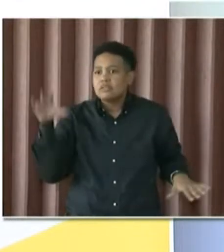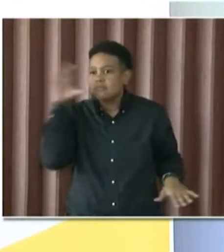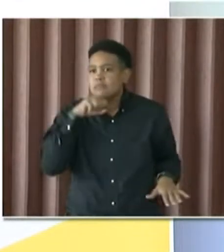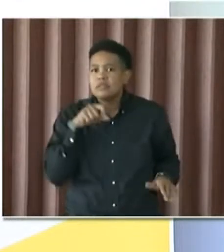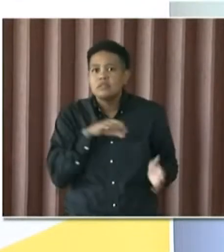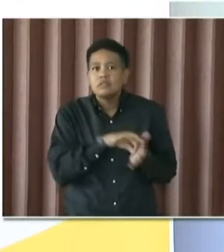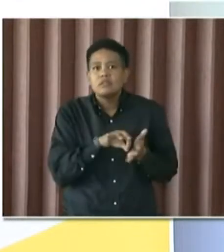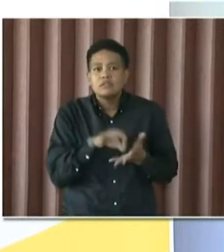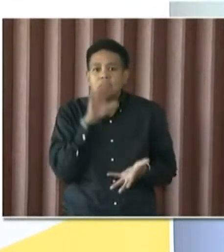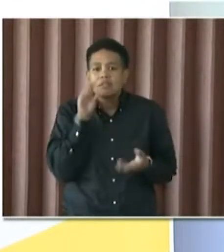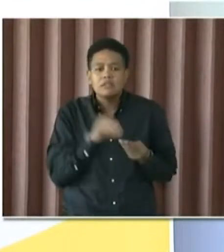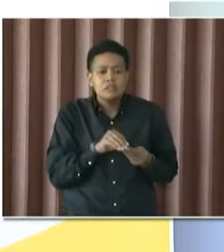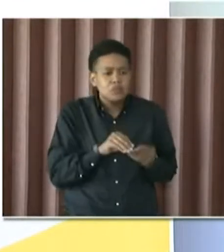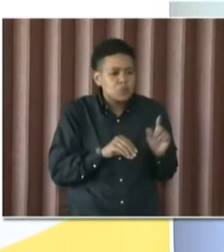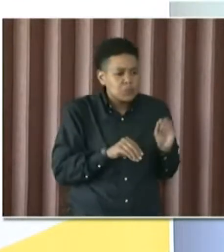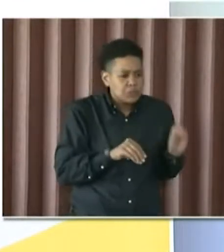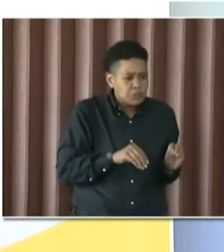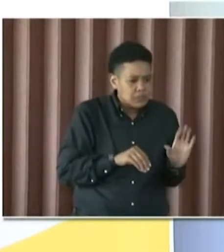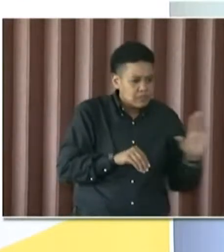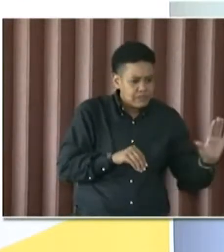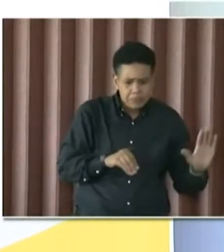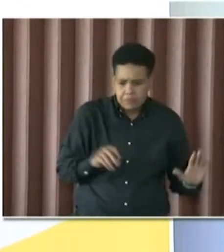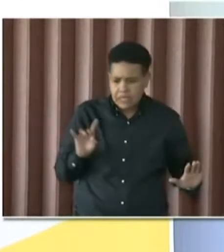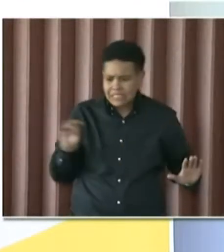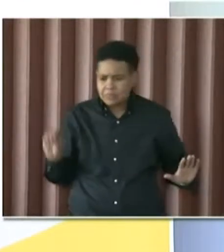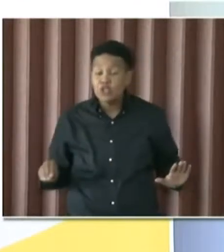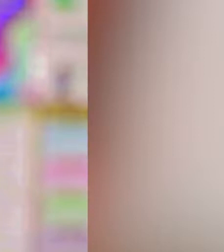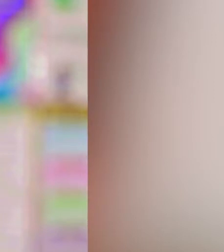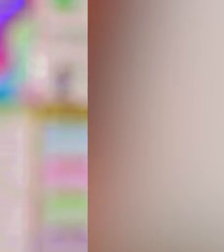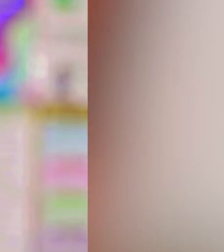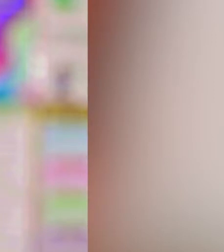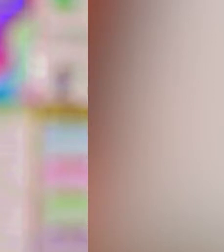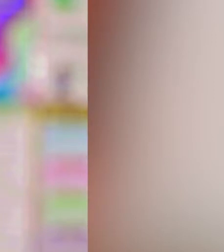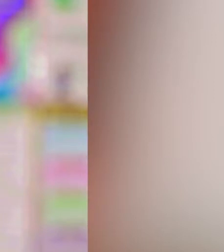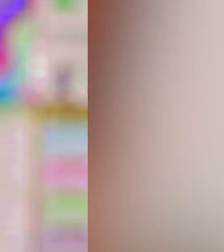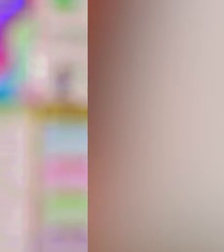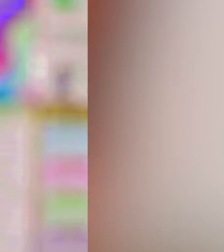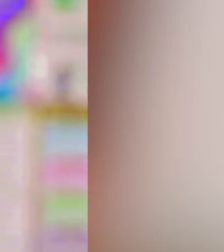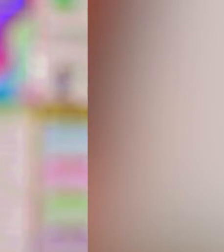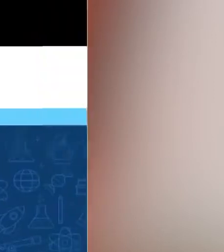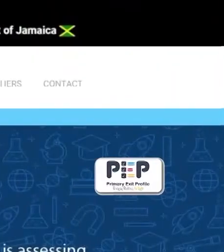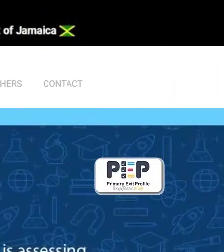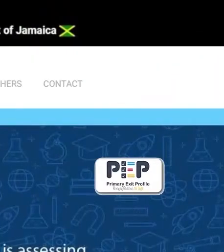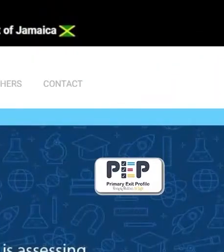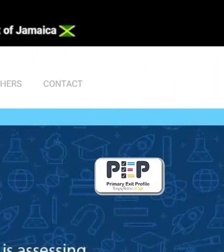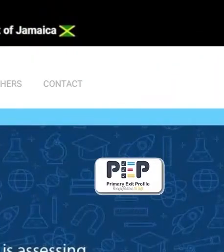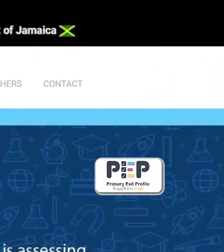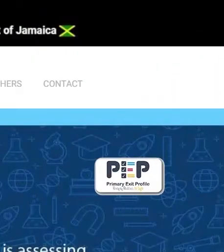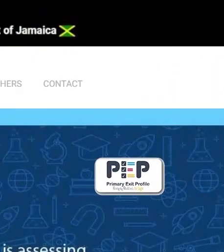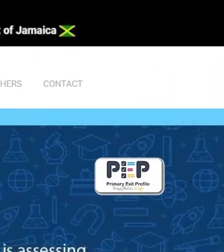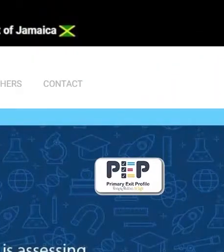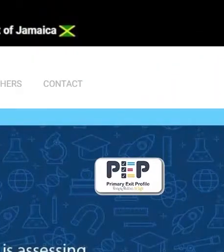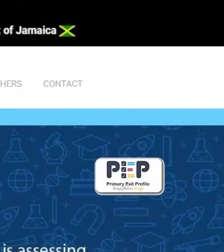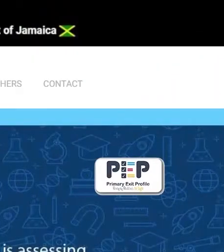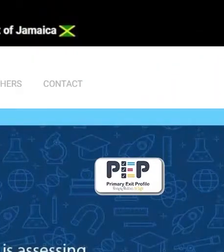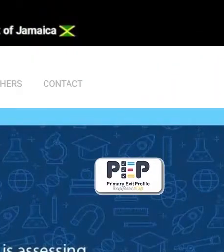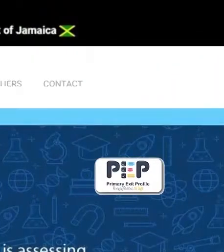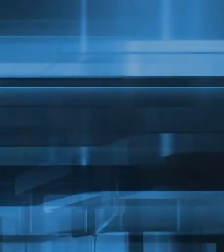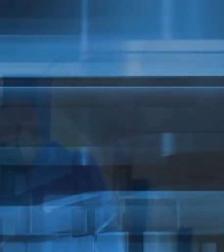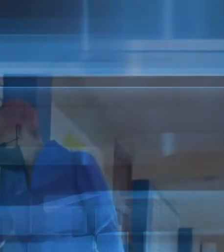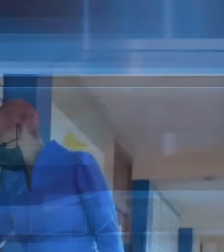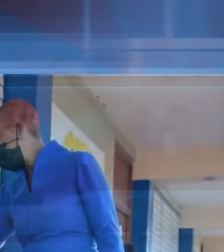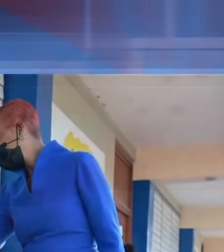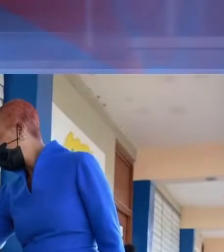Williams officially released the results of the recent sitting of the Primary Exit Profile PEP, along with other achievement test